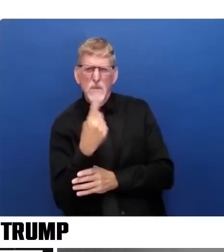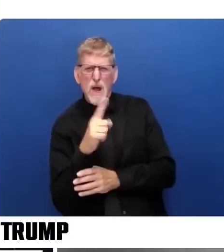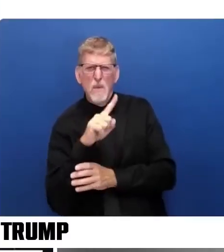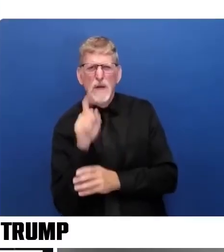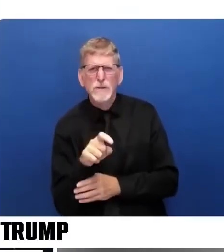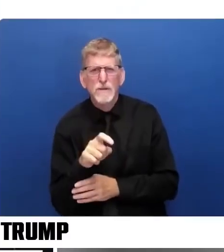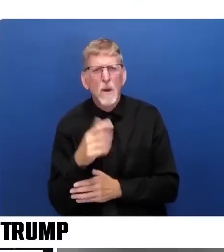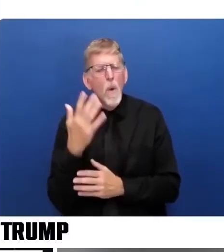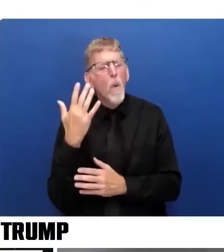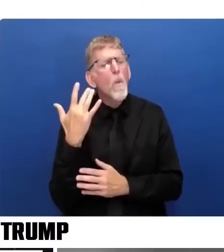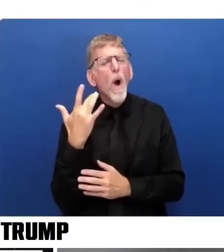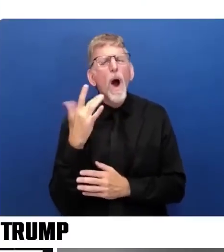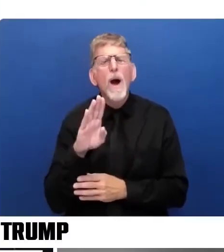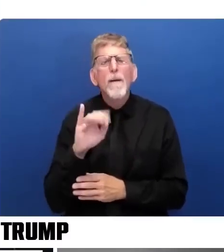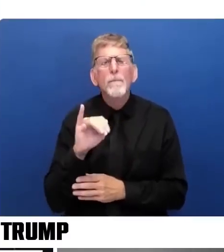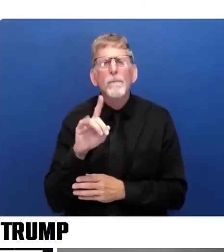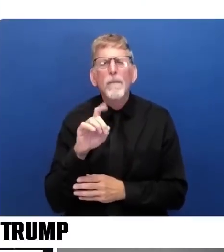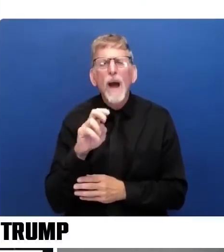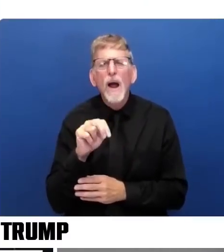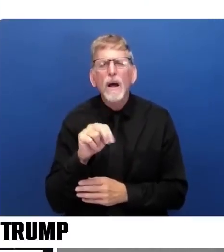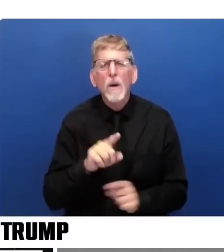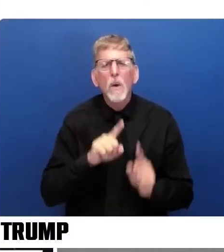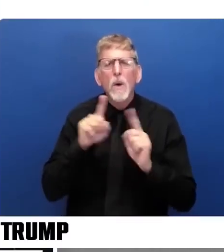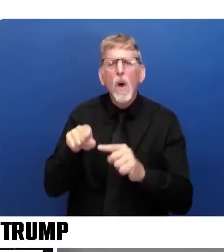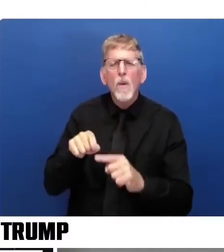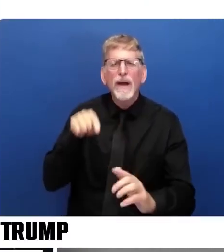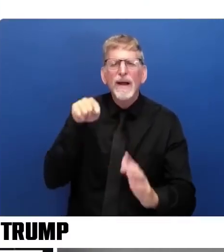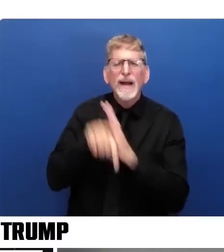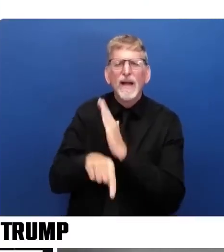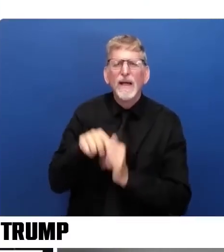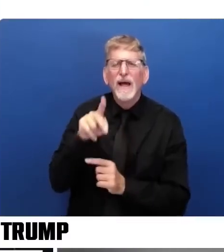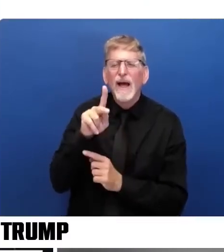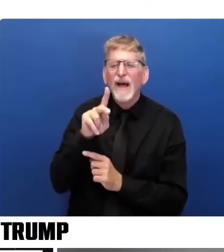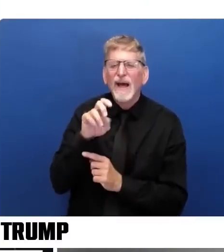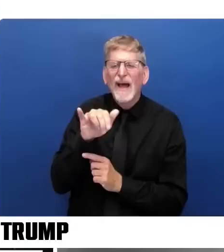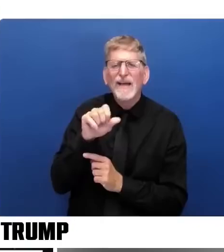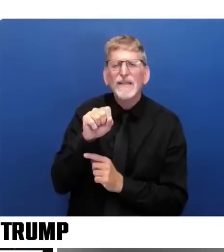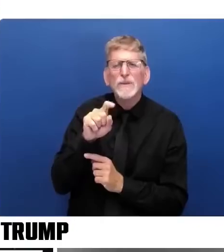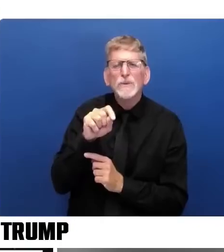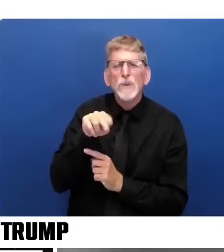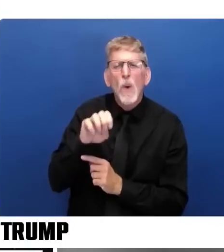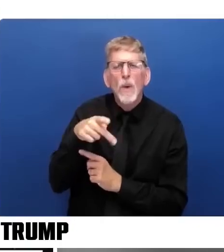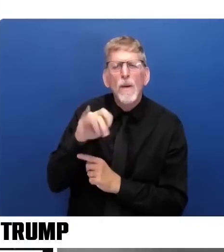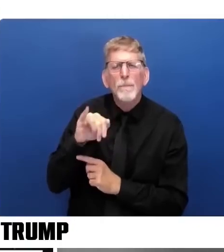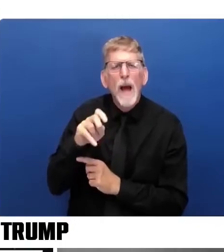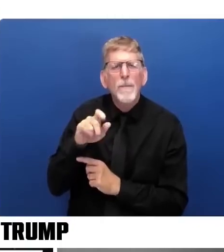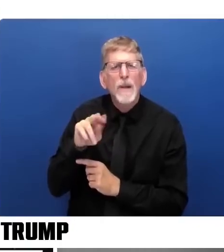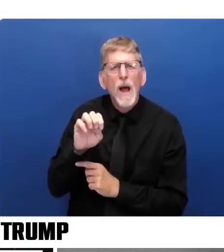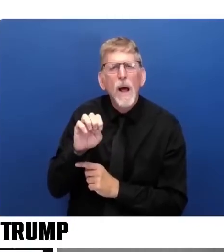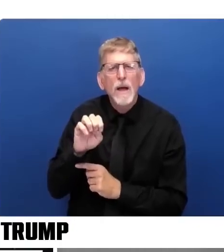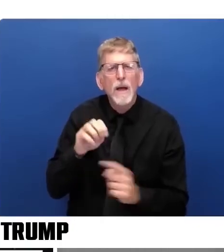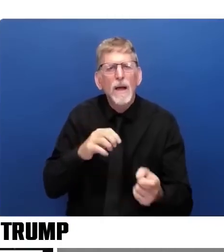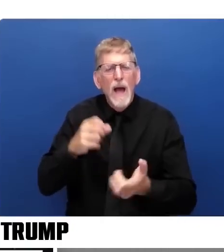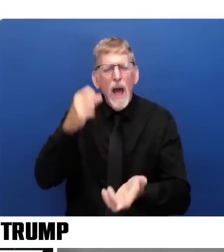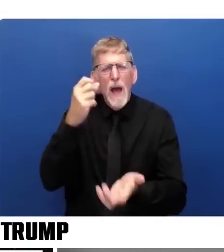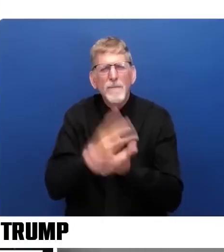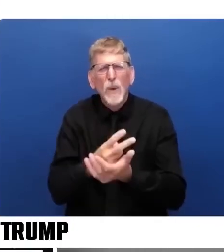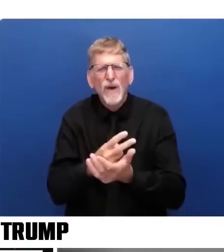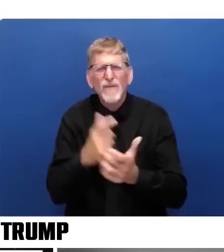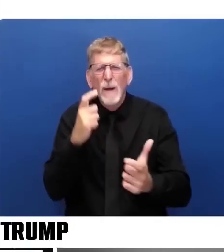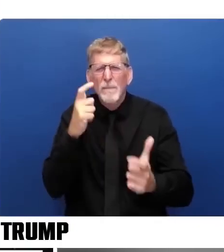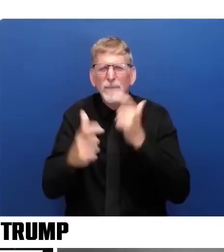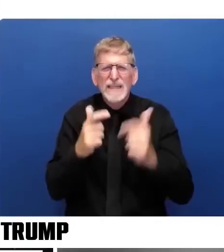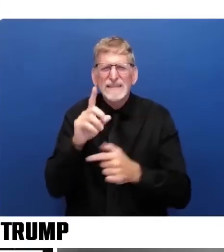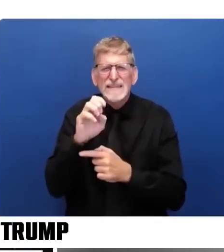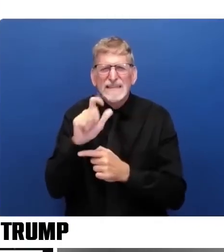Pipeline and approve the single biggest deal that Russia's ever made, Nord Stream 2, the biggest pipeline anywhere in the world going to Germany and